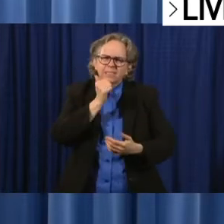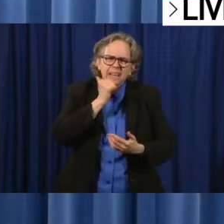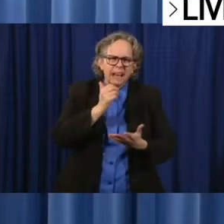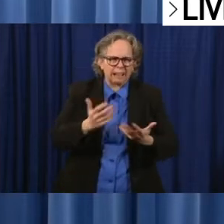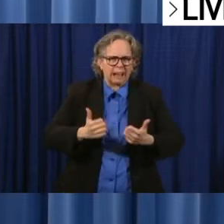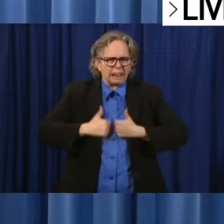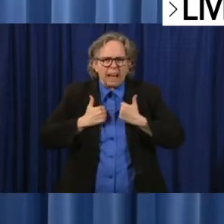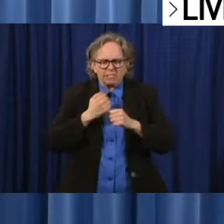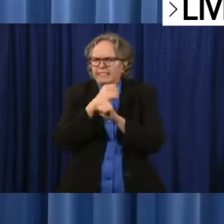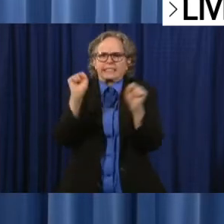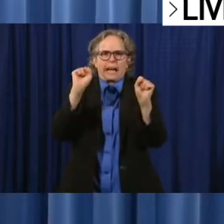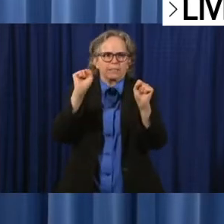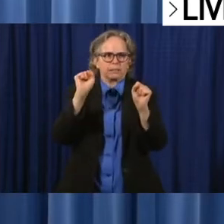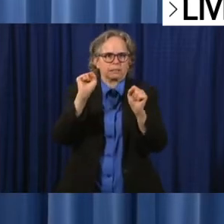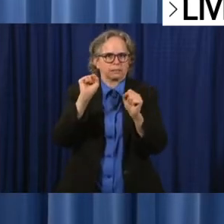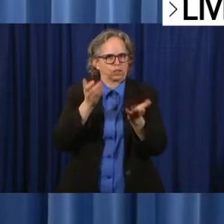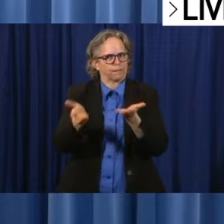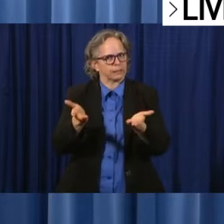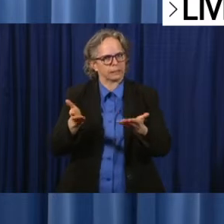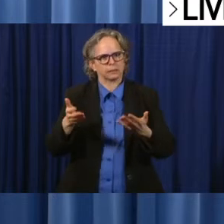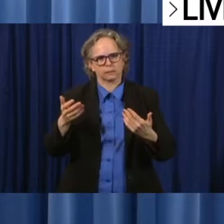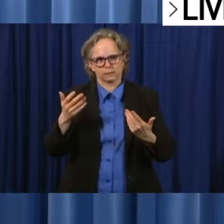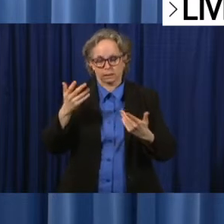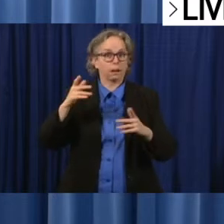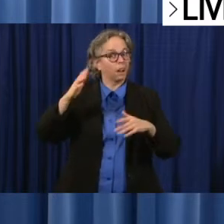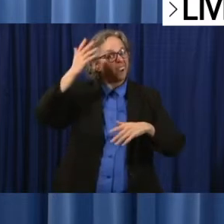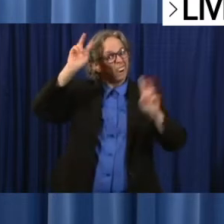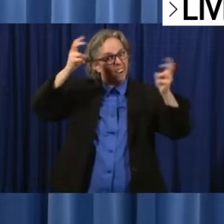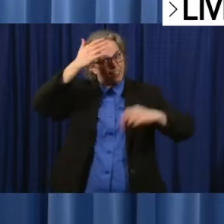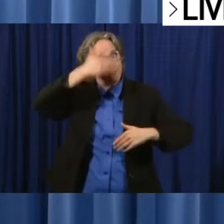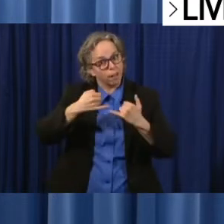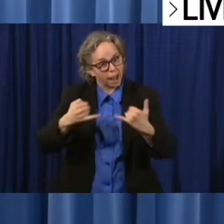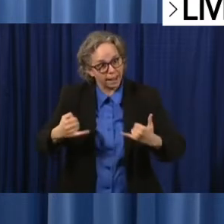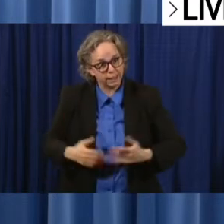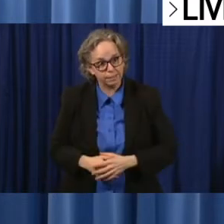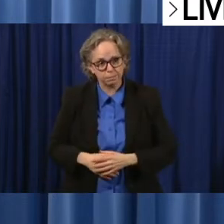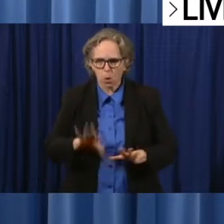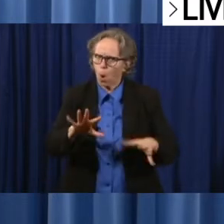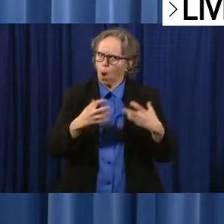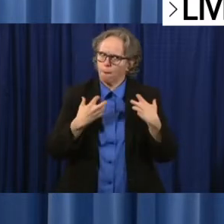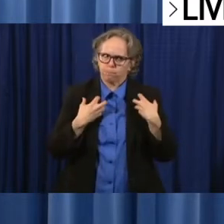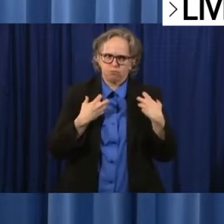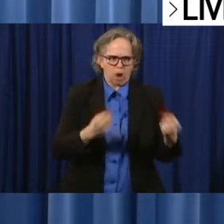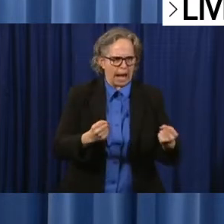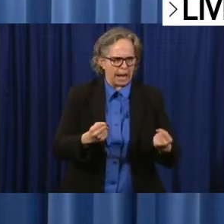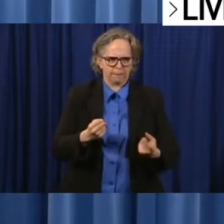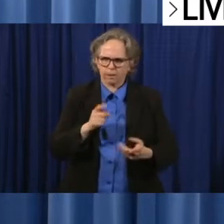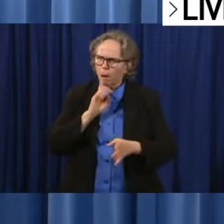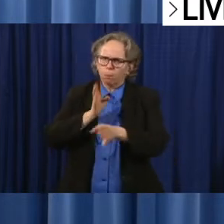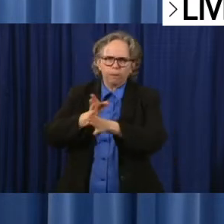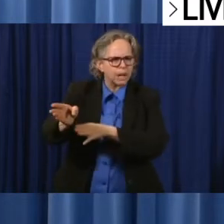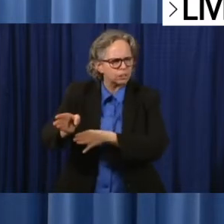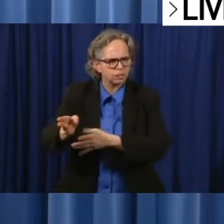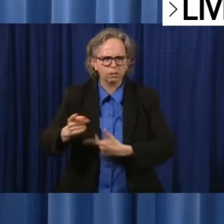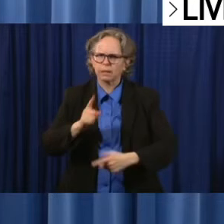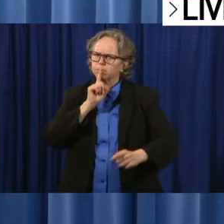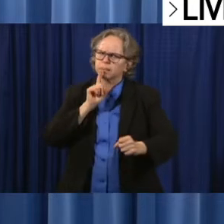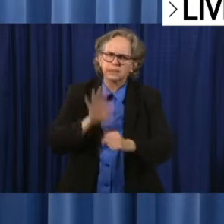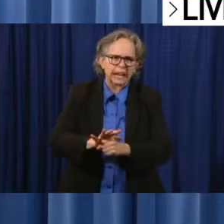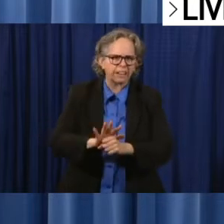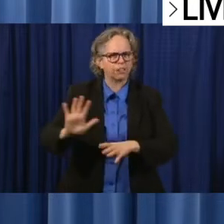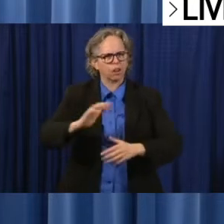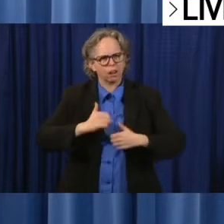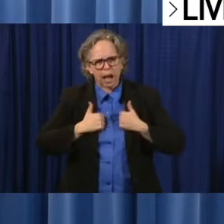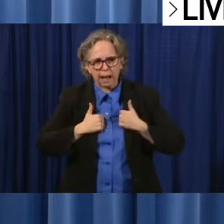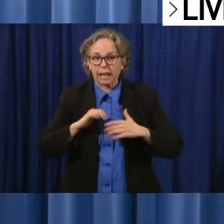services of medicine's frontline. They are brave, they are true professionals who dedicate their lives to helping others. So thank you to